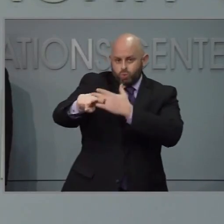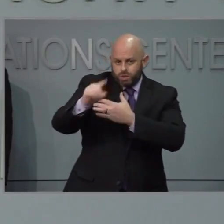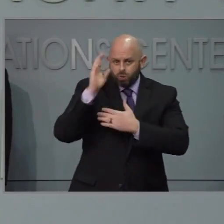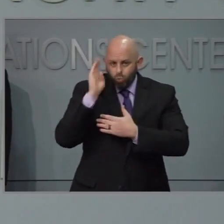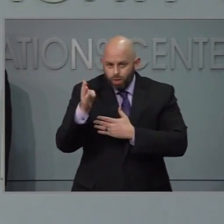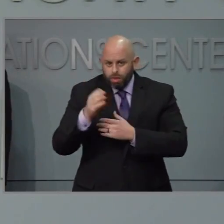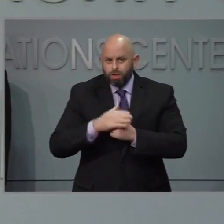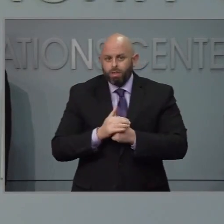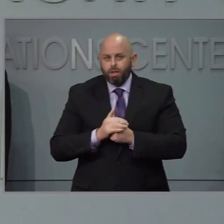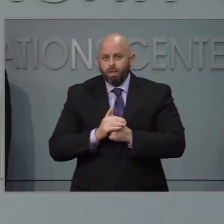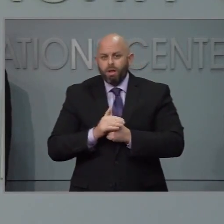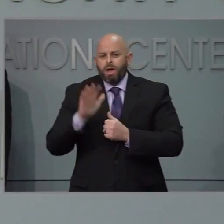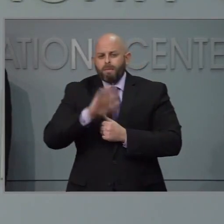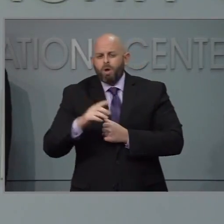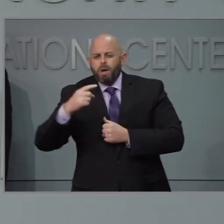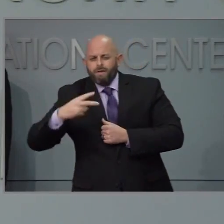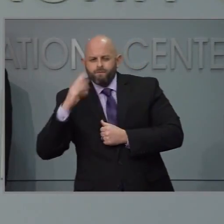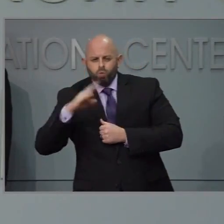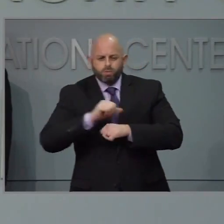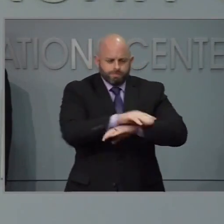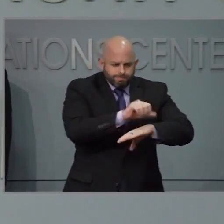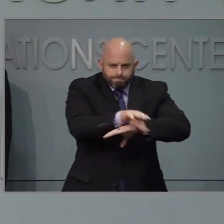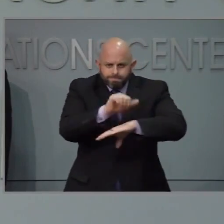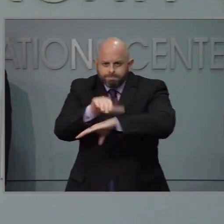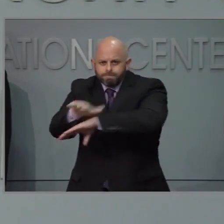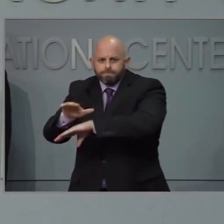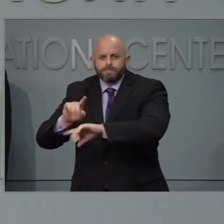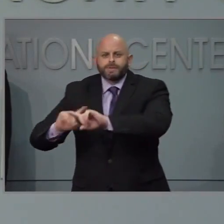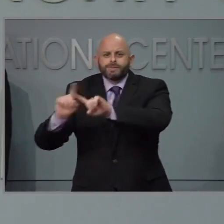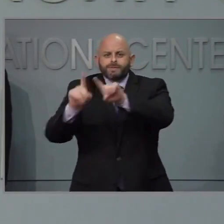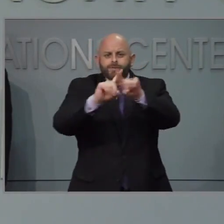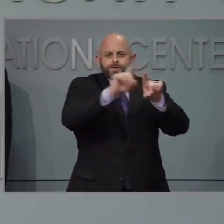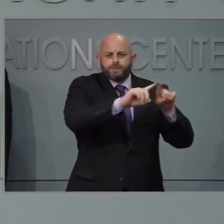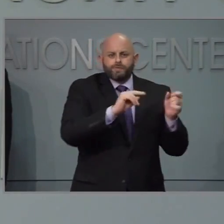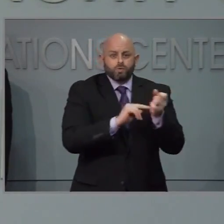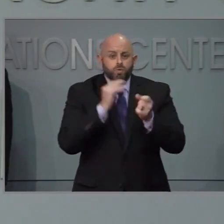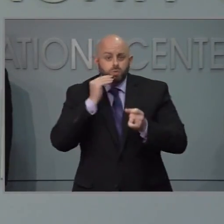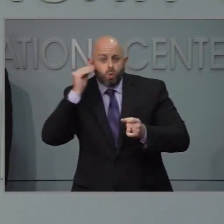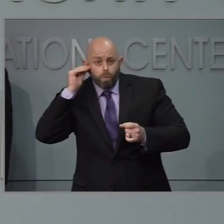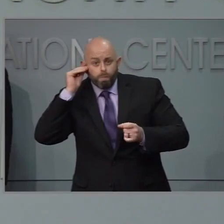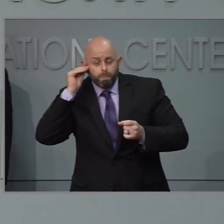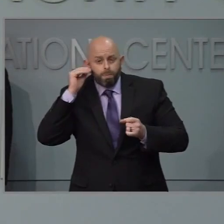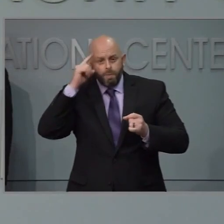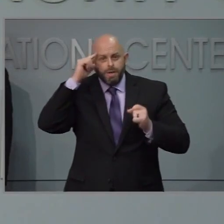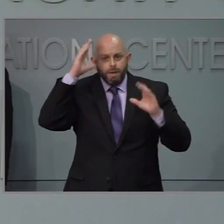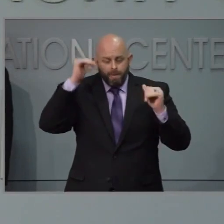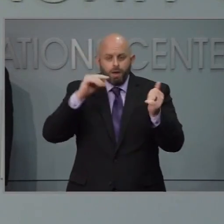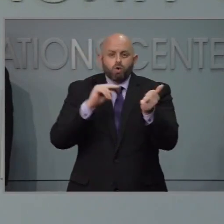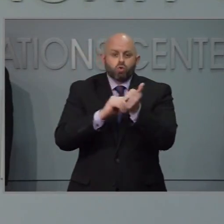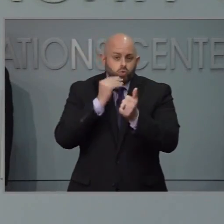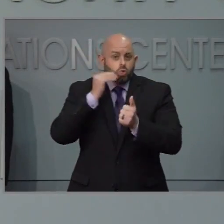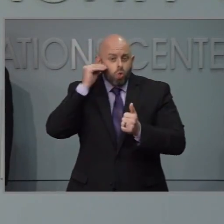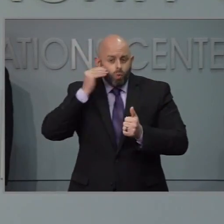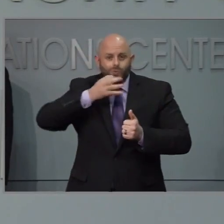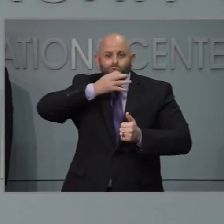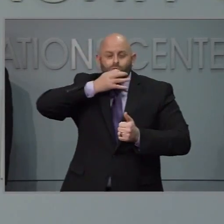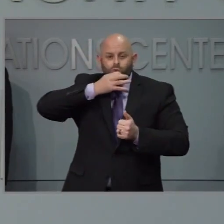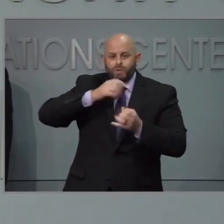half of those will go to long-term care facilities. We expect them to be getting vaccinated at the end of the month.